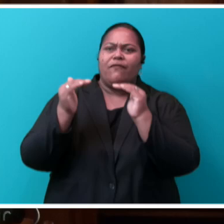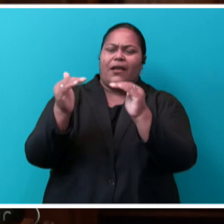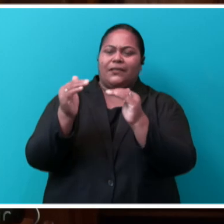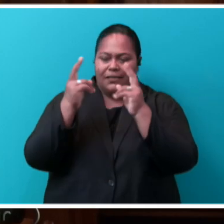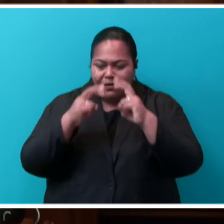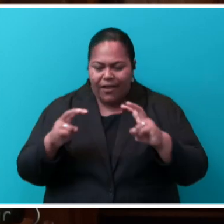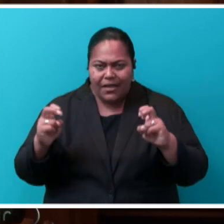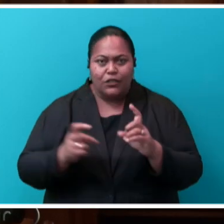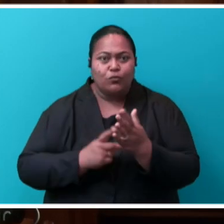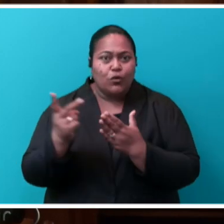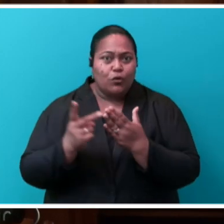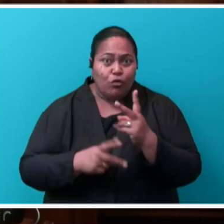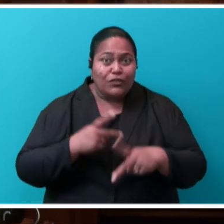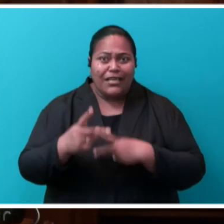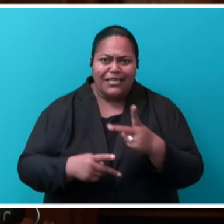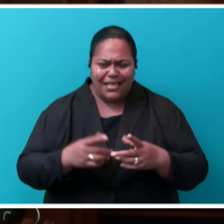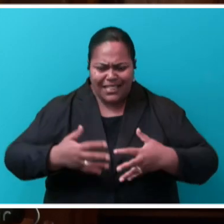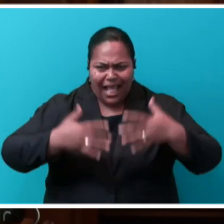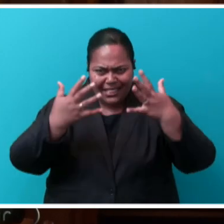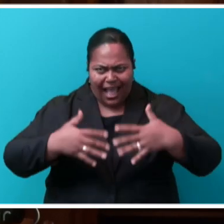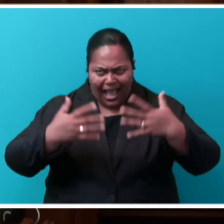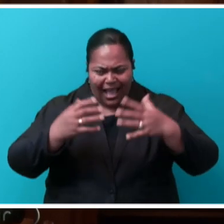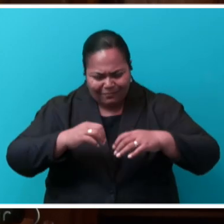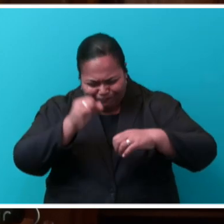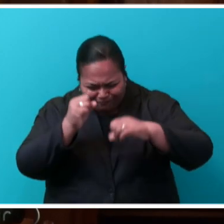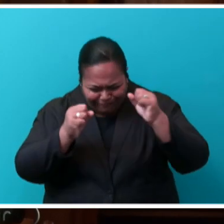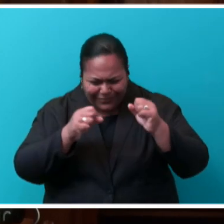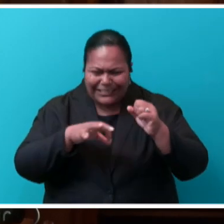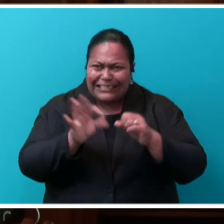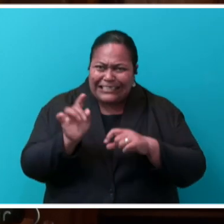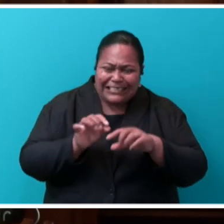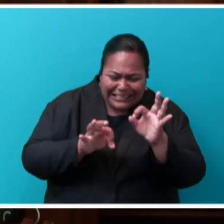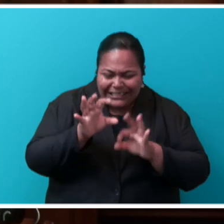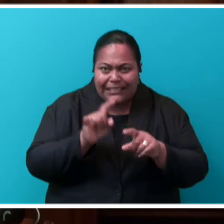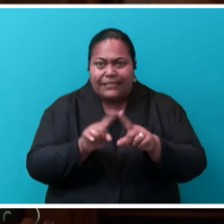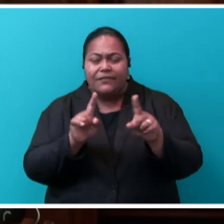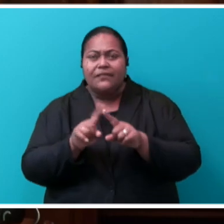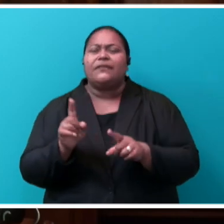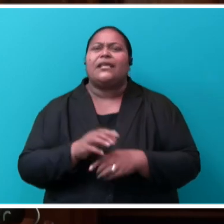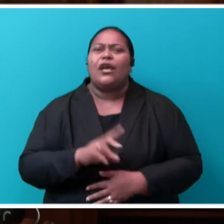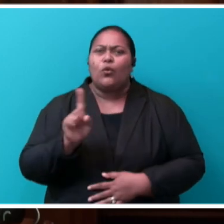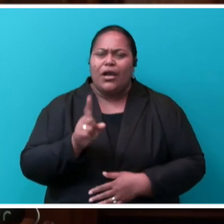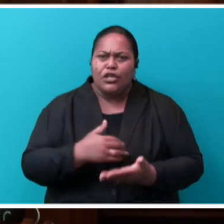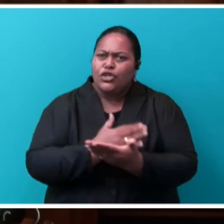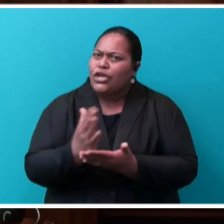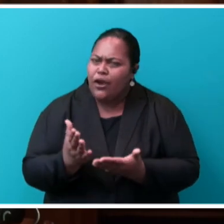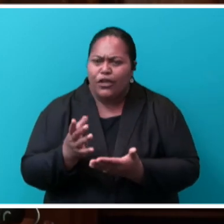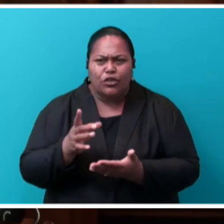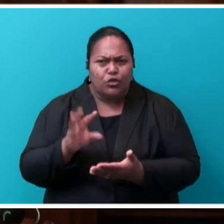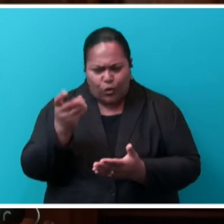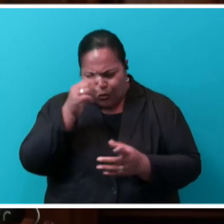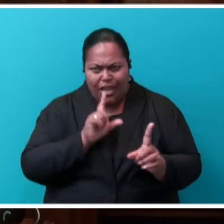data analytics, and intelligence sharing to track and address unauthorized movements